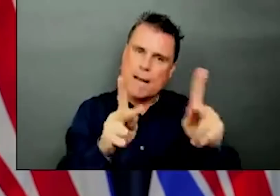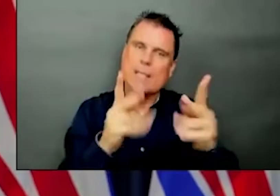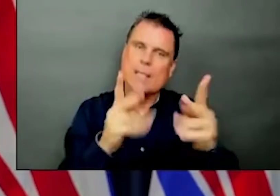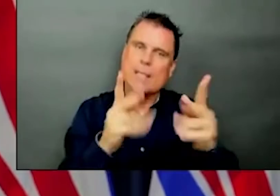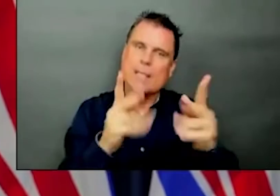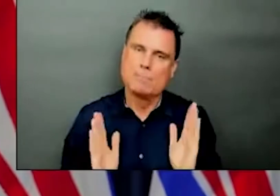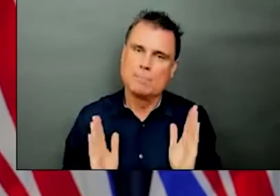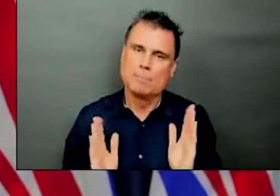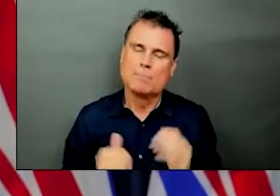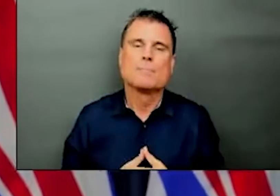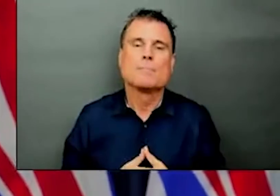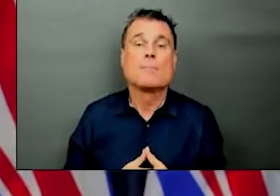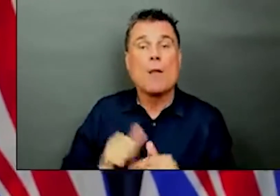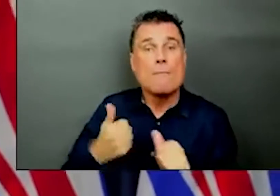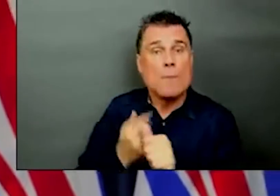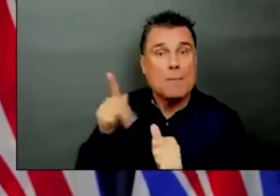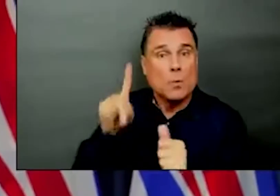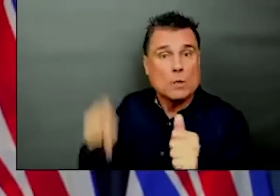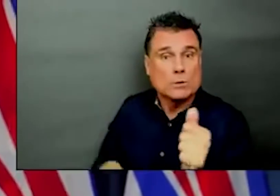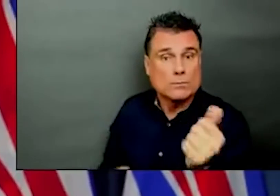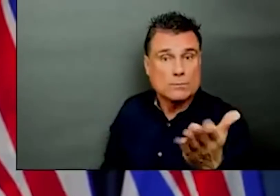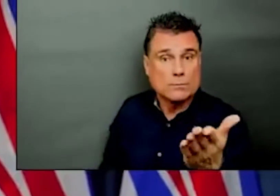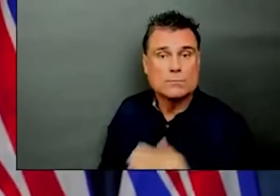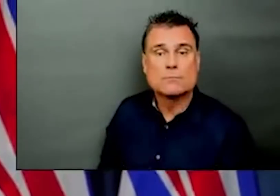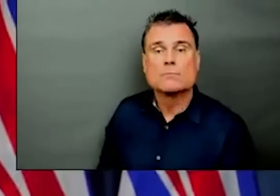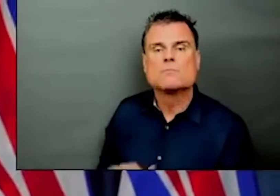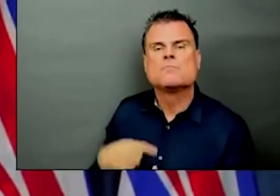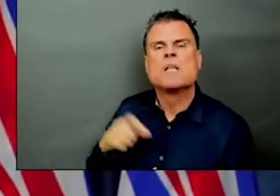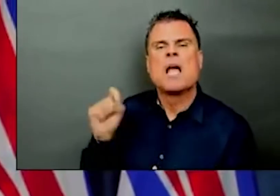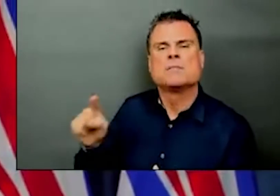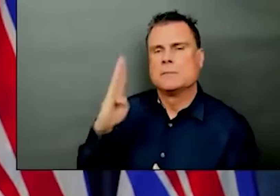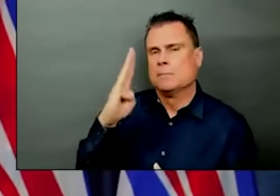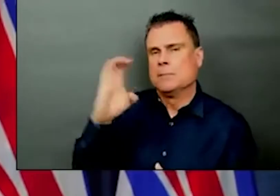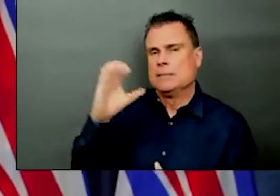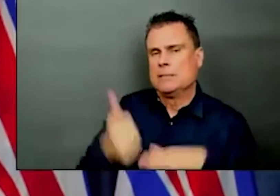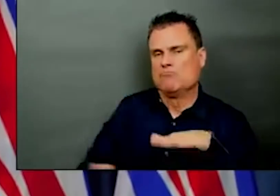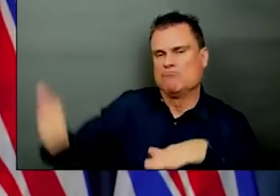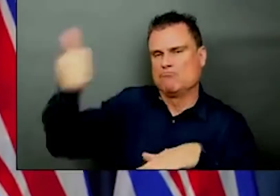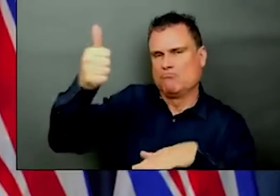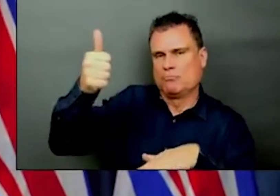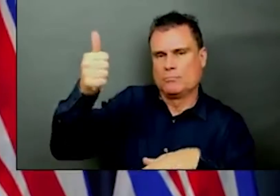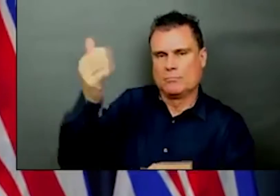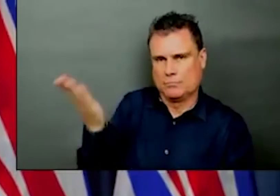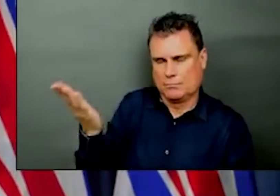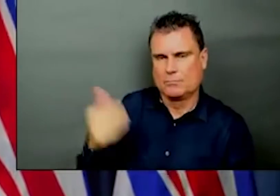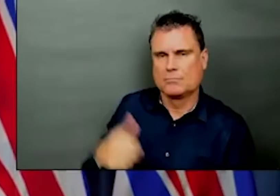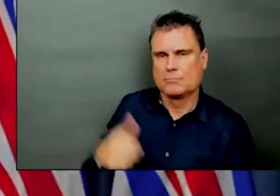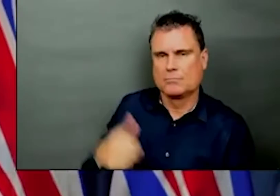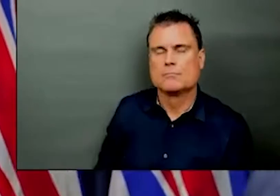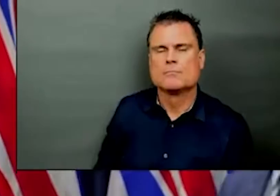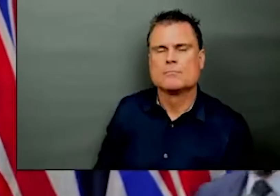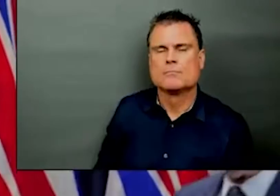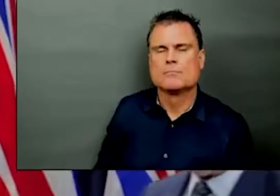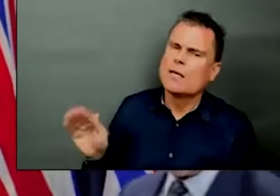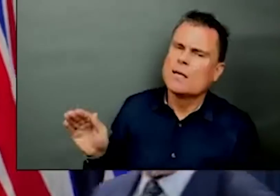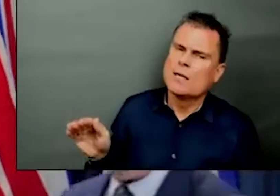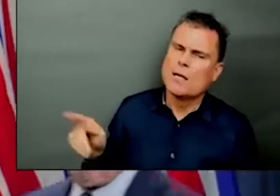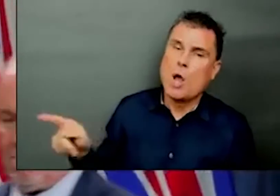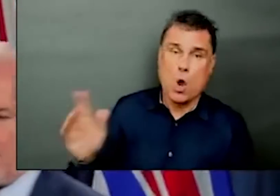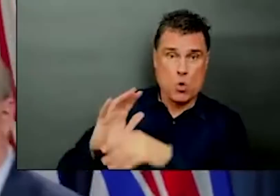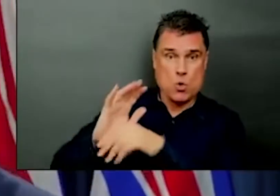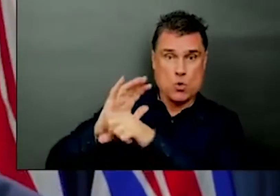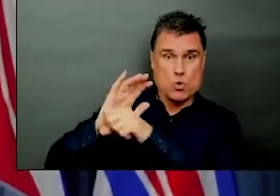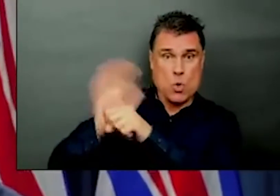Yes, and this, I guess, is for the Premier, but regarding the COVID benefit that you were talking to Richard about, you're saying for people to have